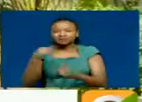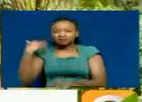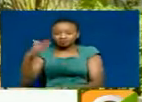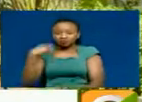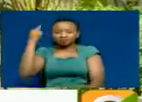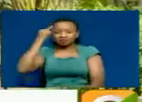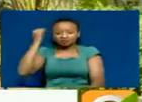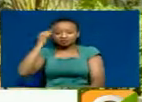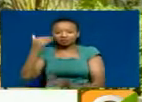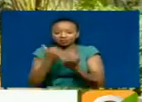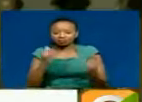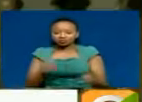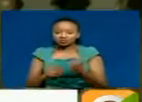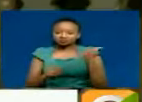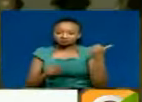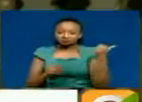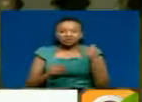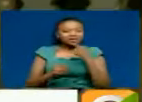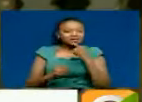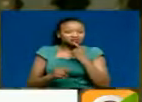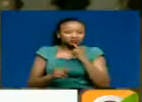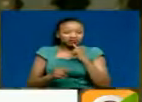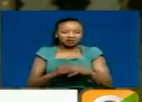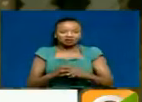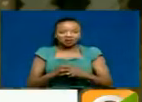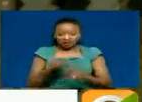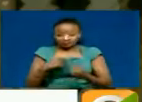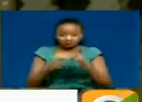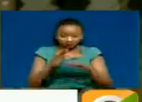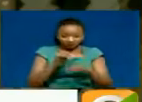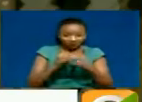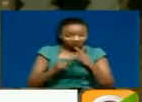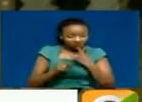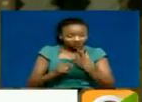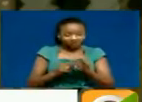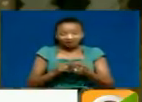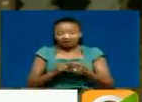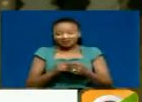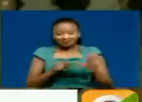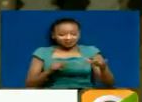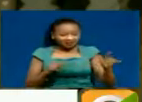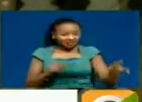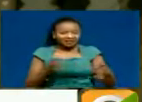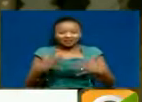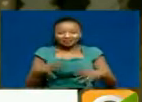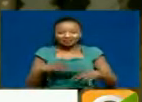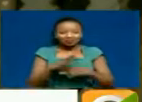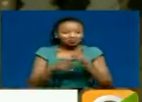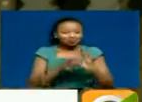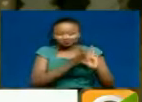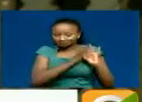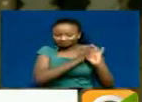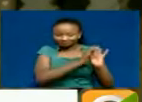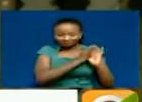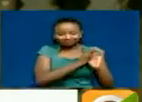back in Turkana kept haunting her. The thing is that coming from Turkana, this arid lands, everybody's traditional,